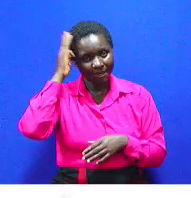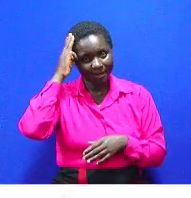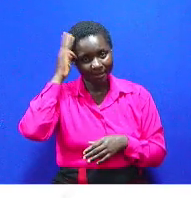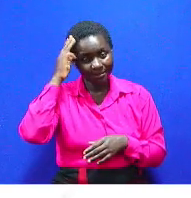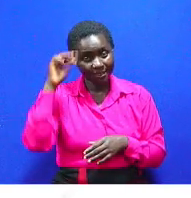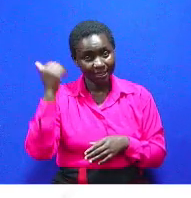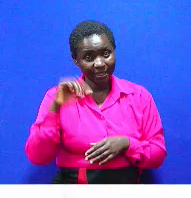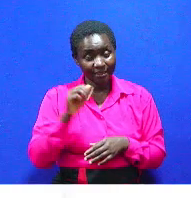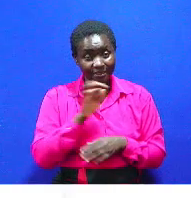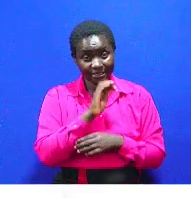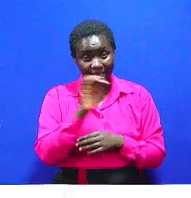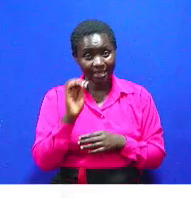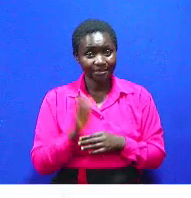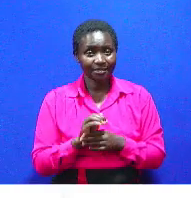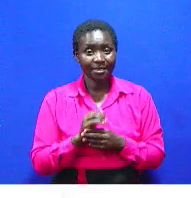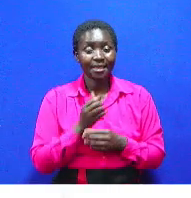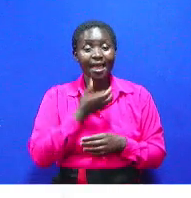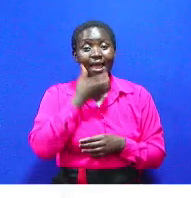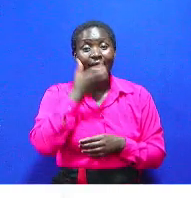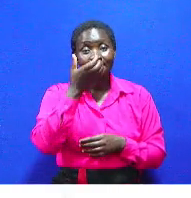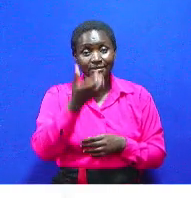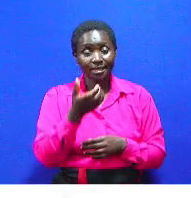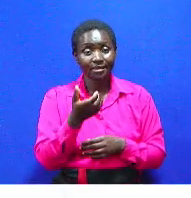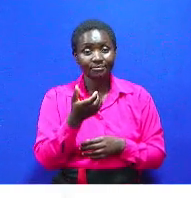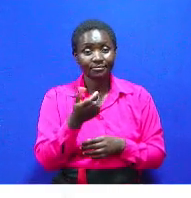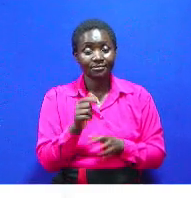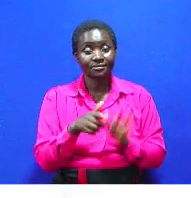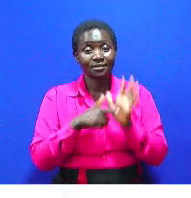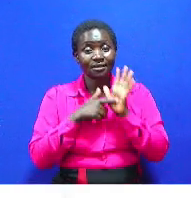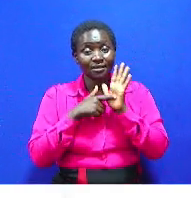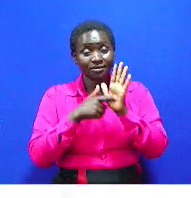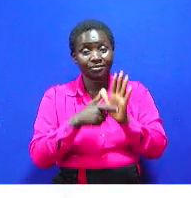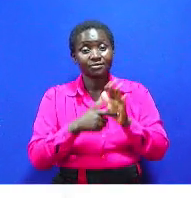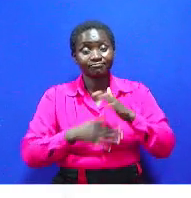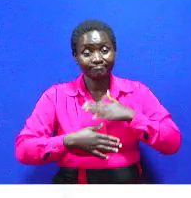Gekoboduwa, Vakiranaria Samaskani, now so weke it as a new Yobot.